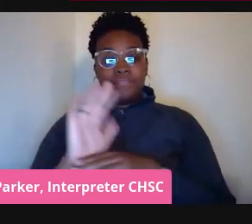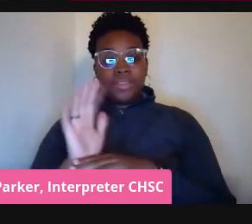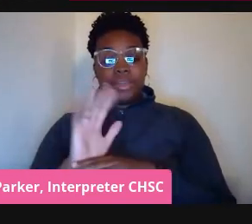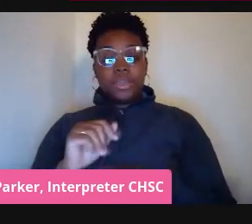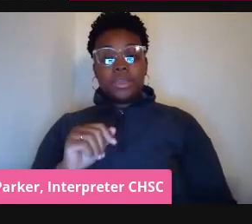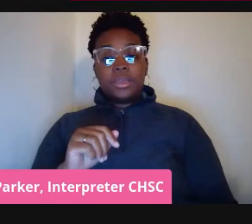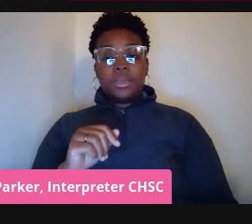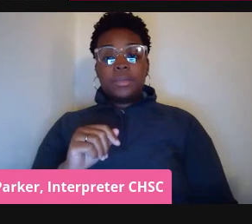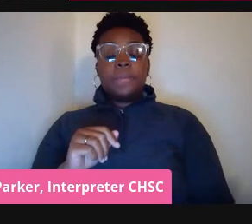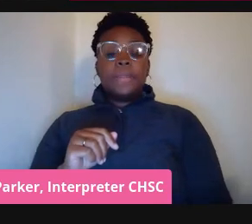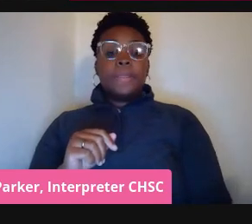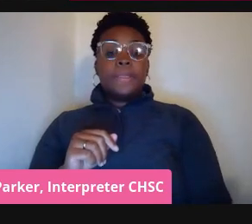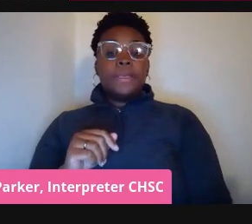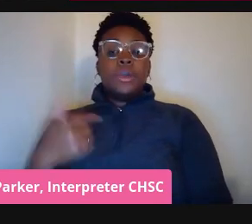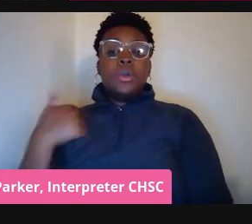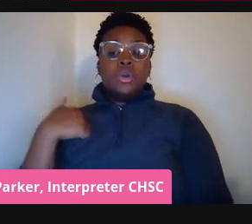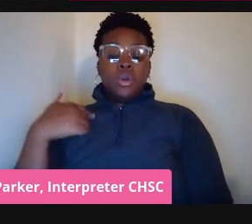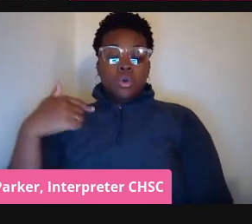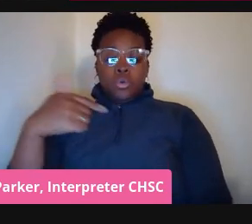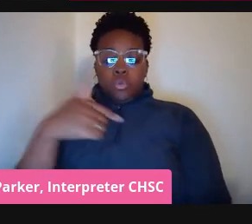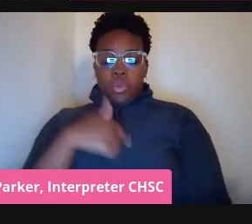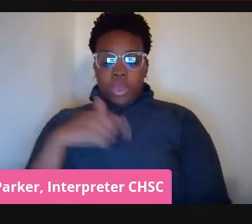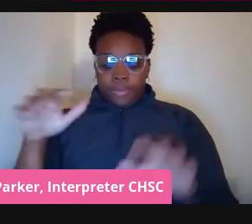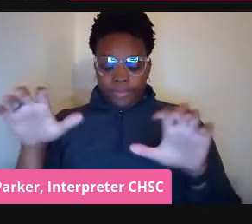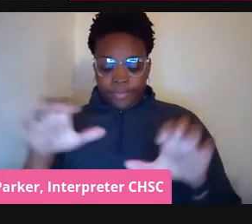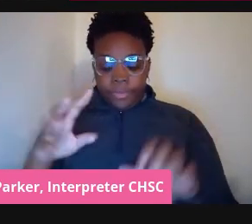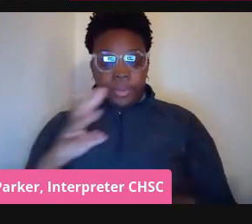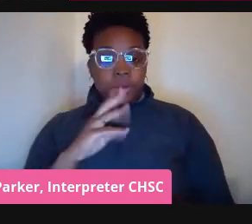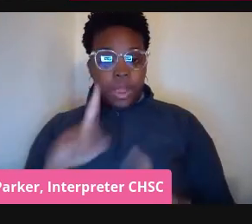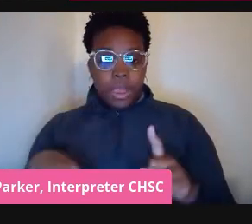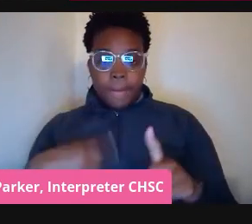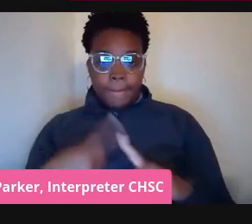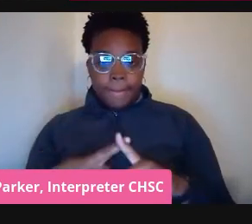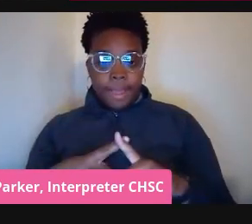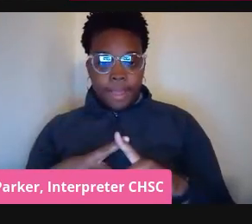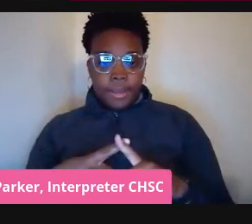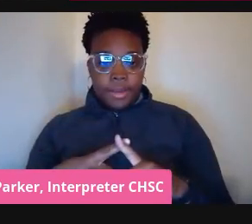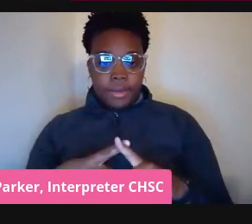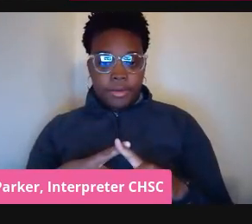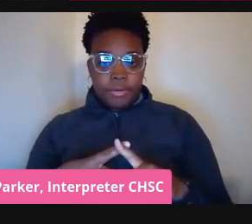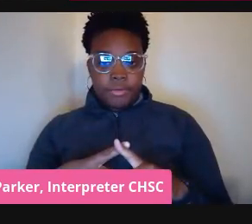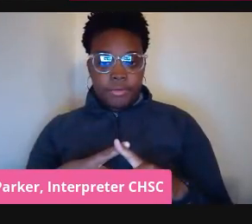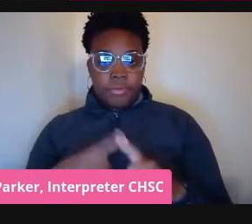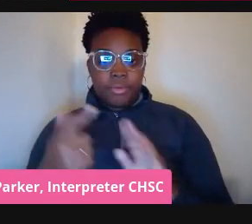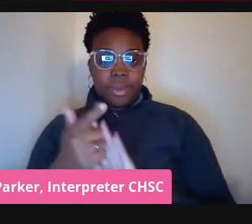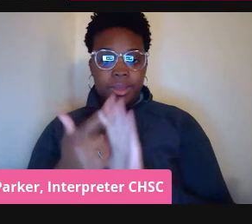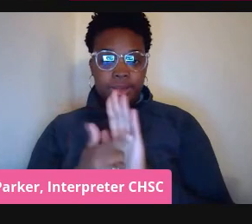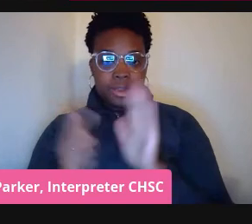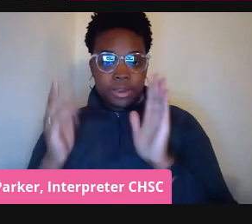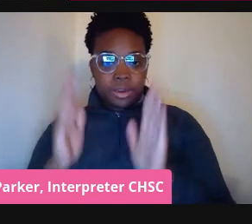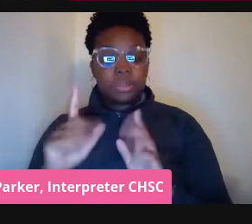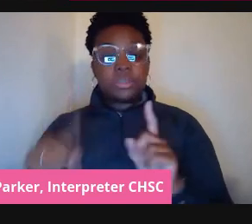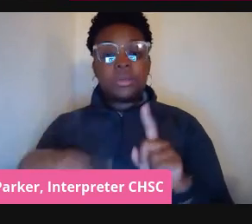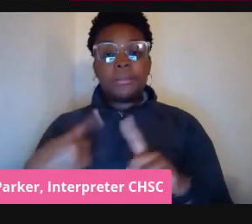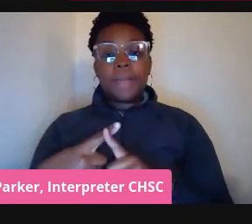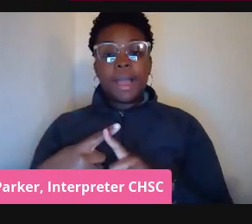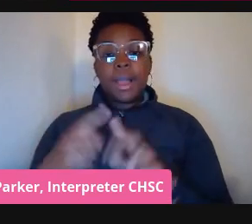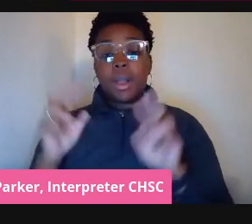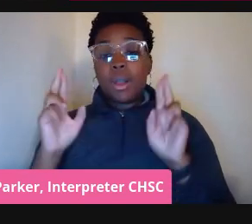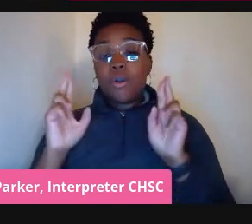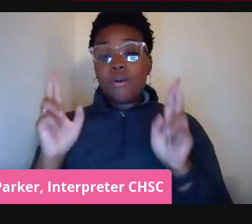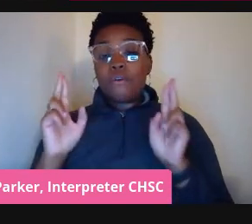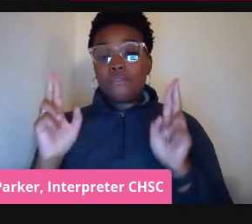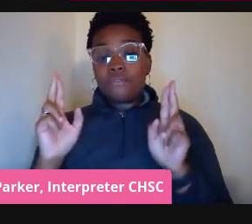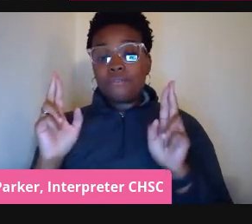Fighters. We are actively talking with legislators about hopefully putting